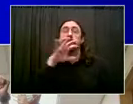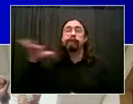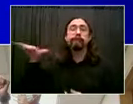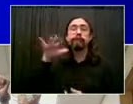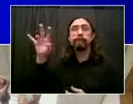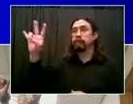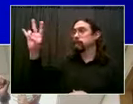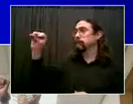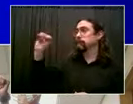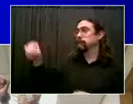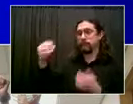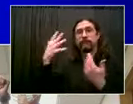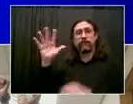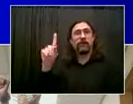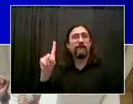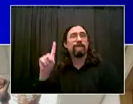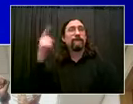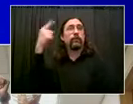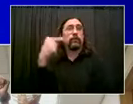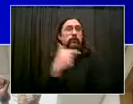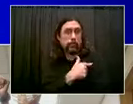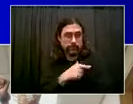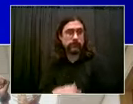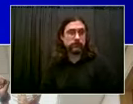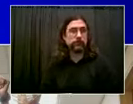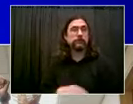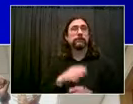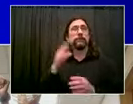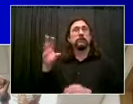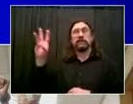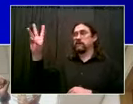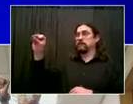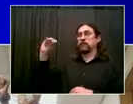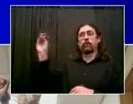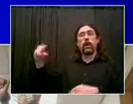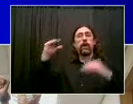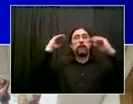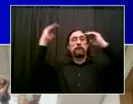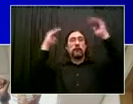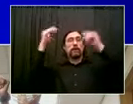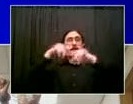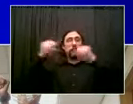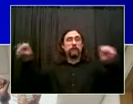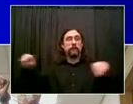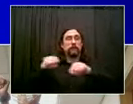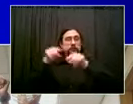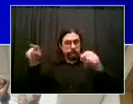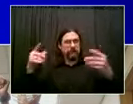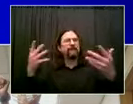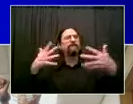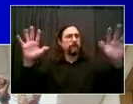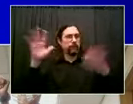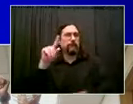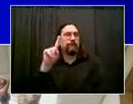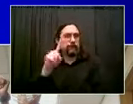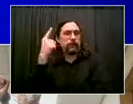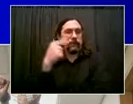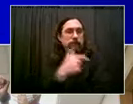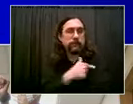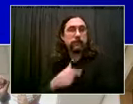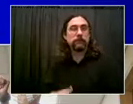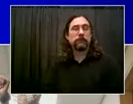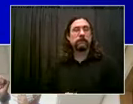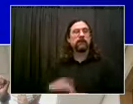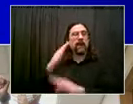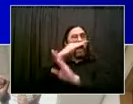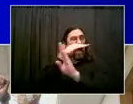60% of all adults in New York City have received at least one dose. And 50% of adults are